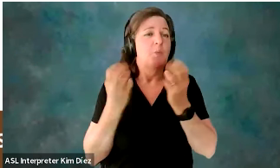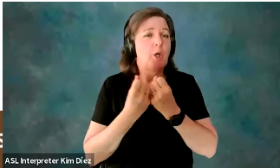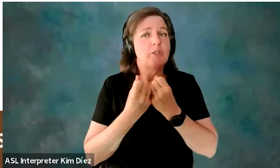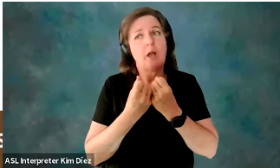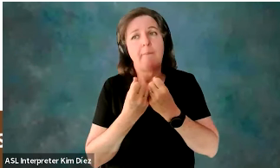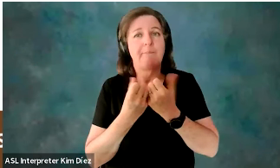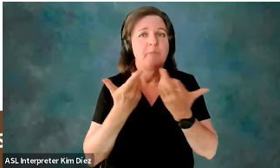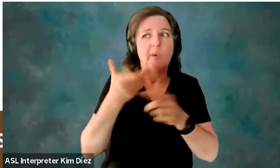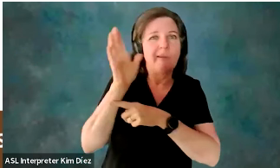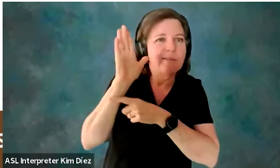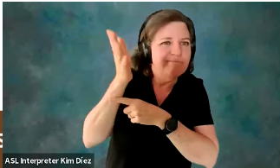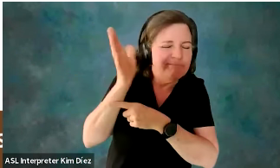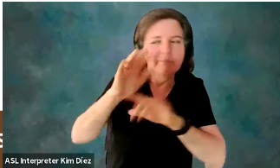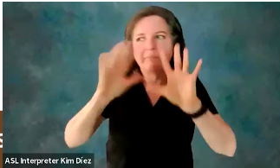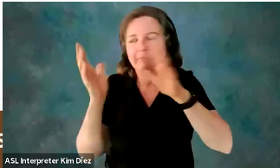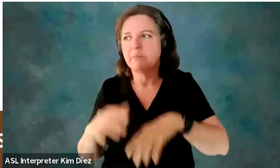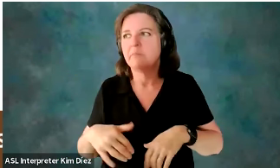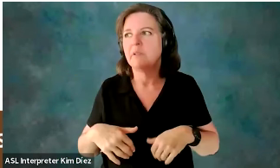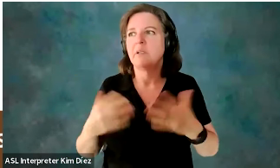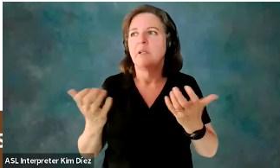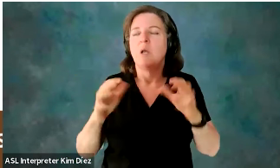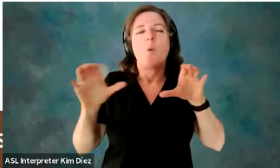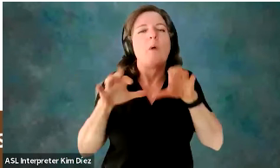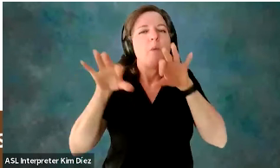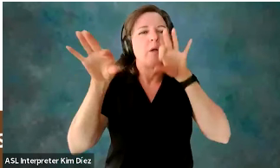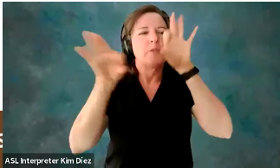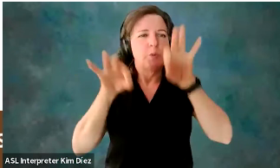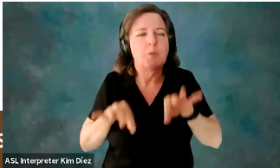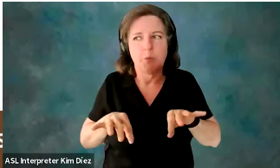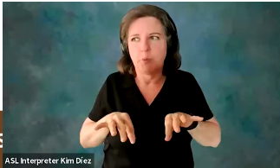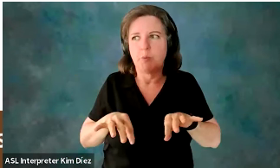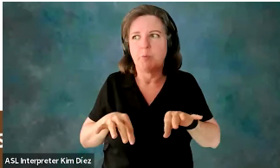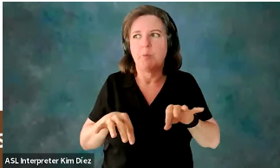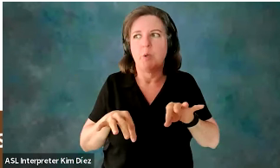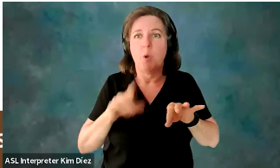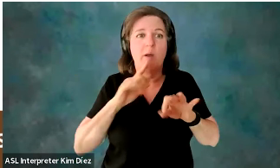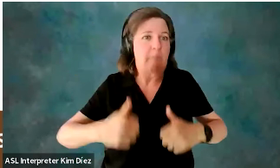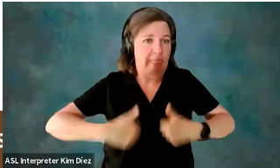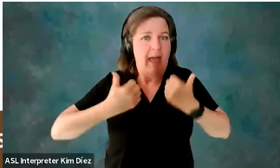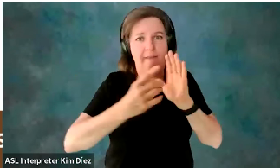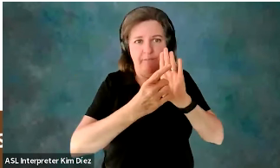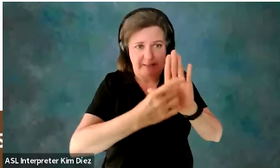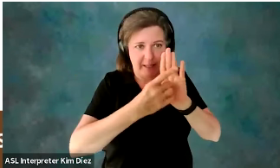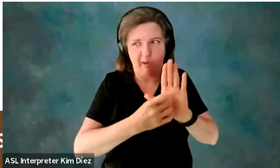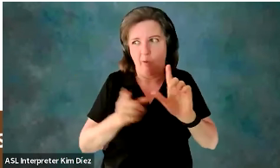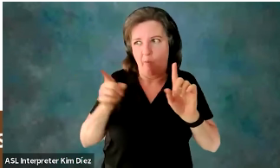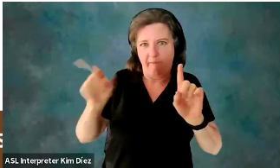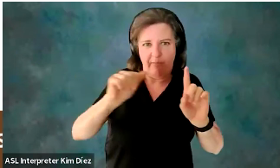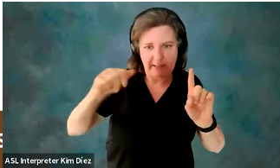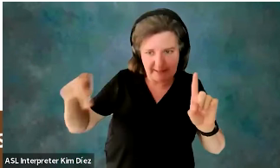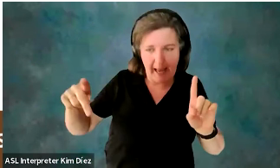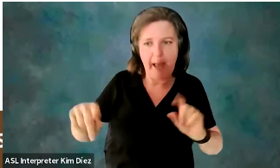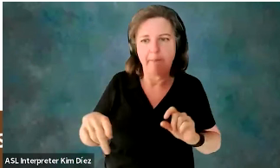workshop or seminar, we want to give you a description or a live demo of how this application can